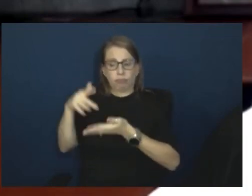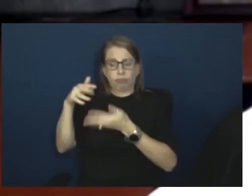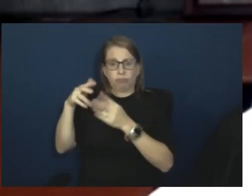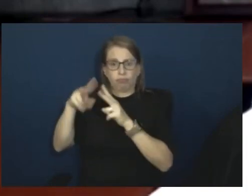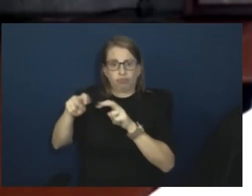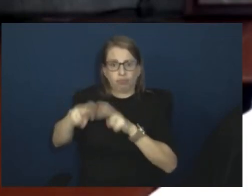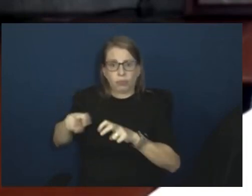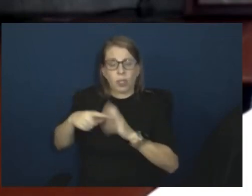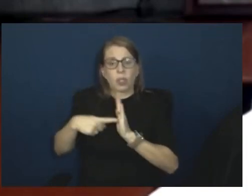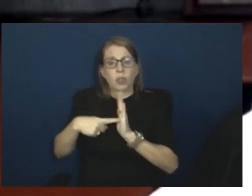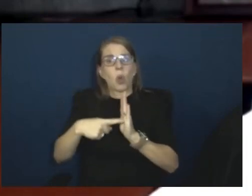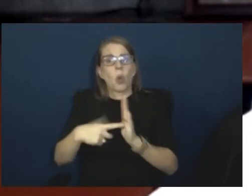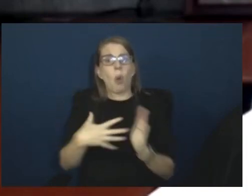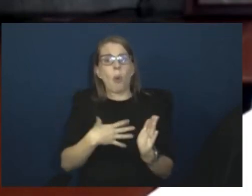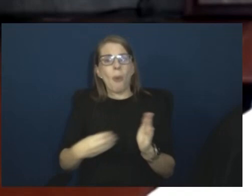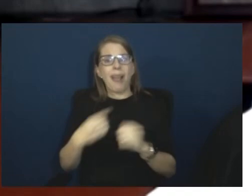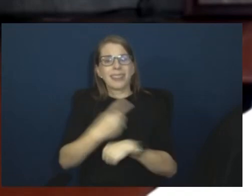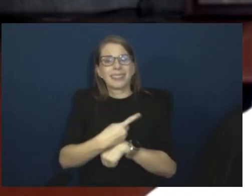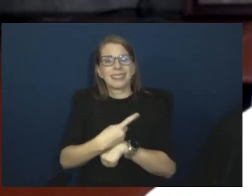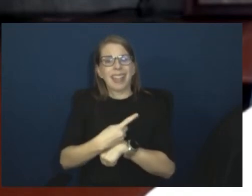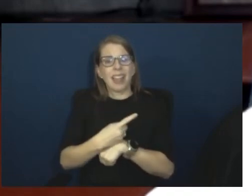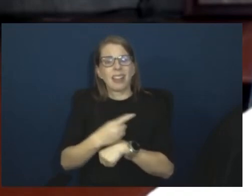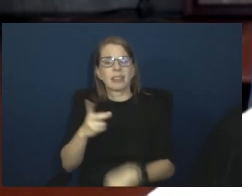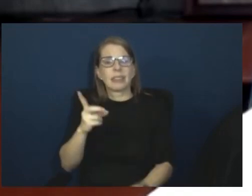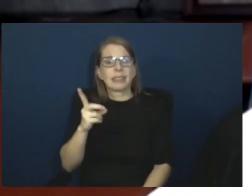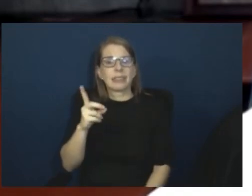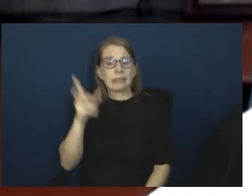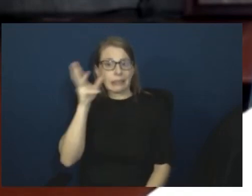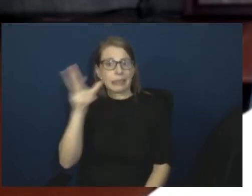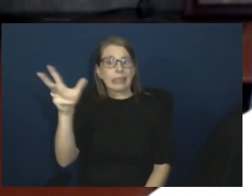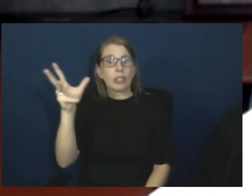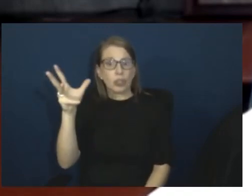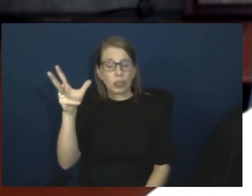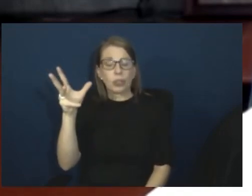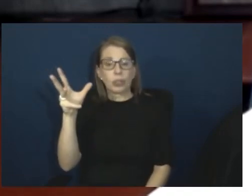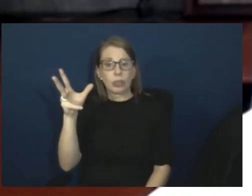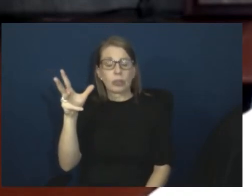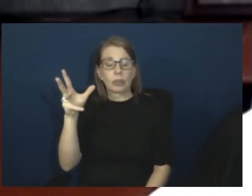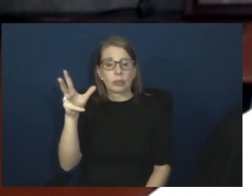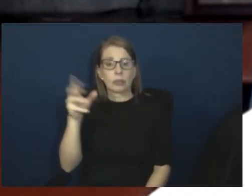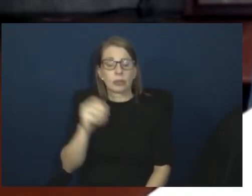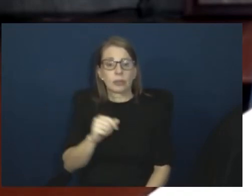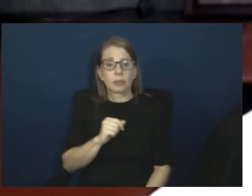that white-tailed deer, which are very